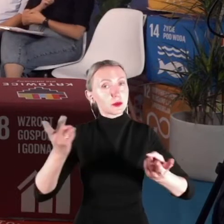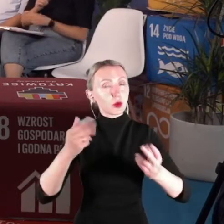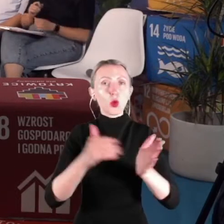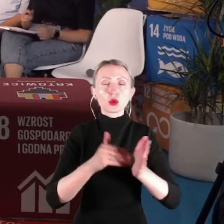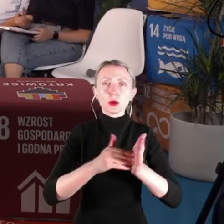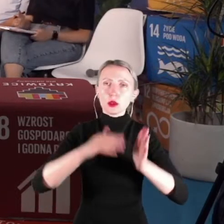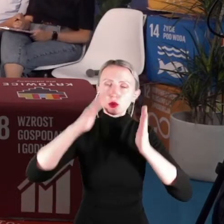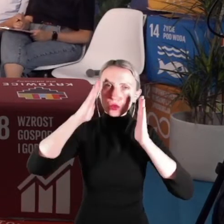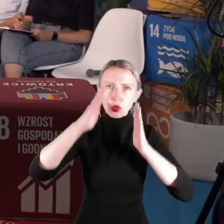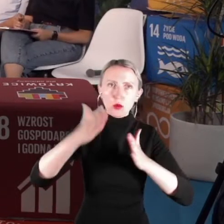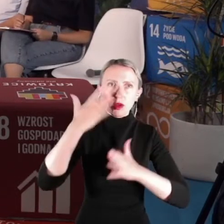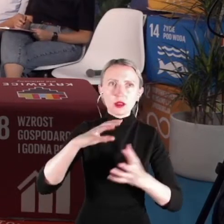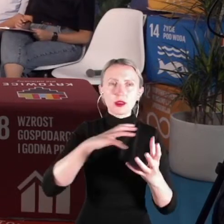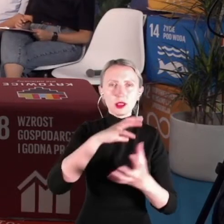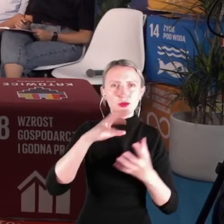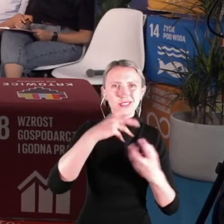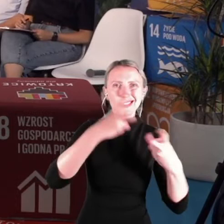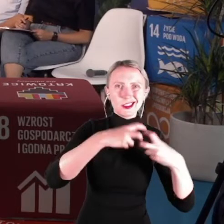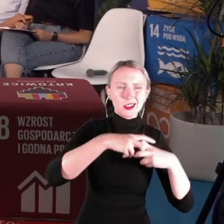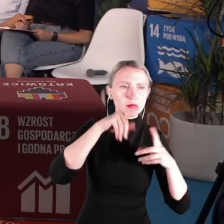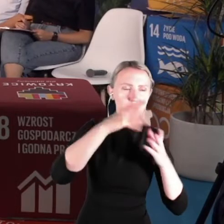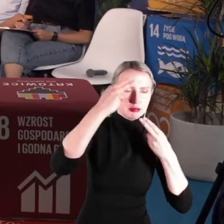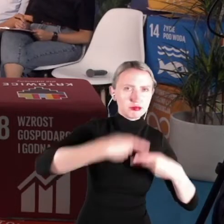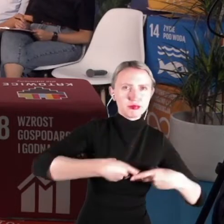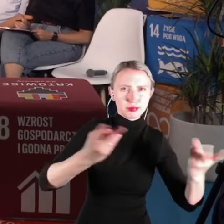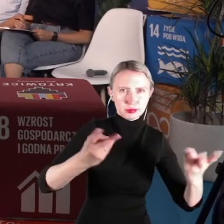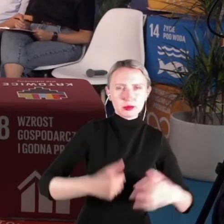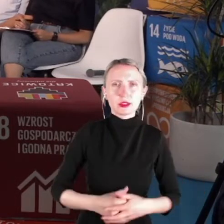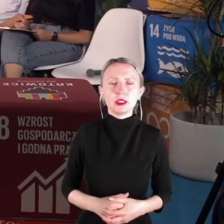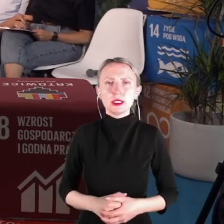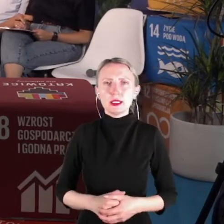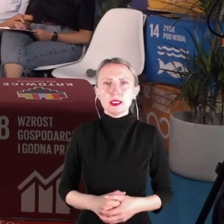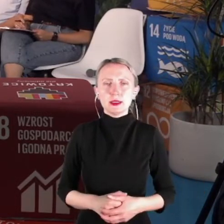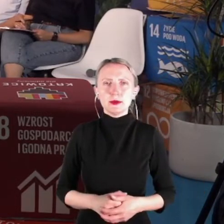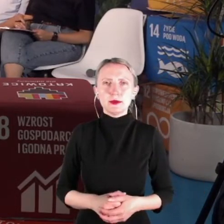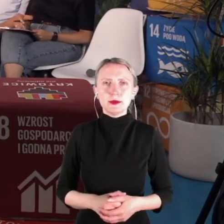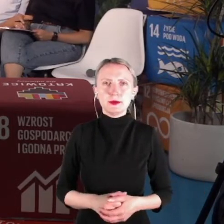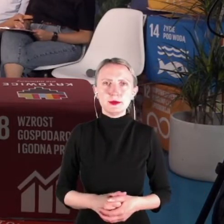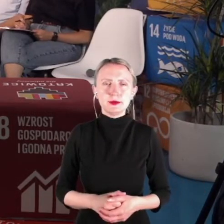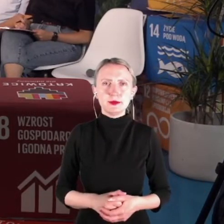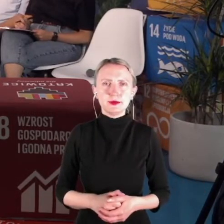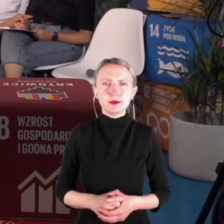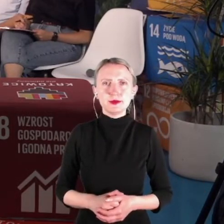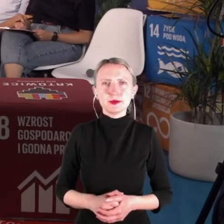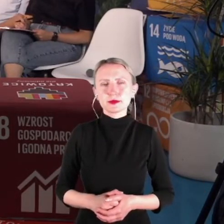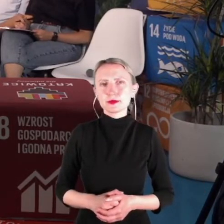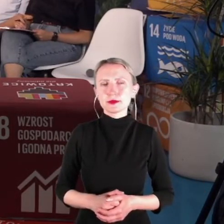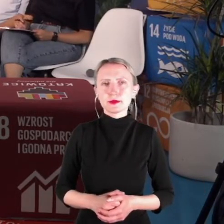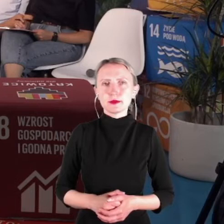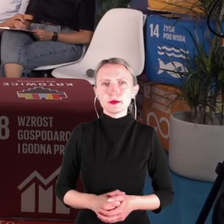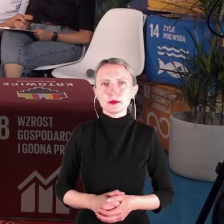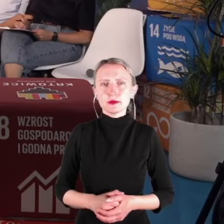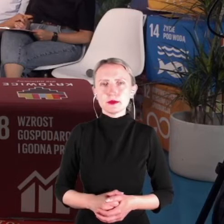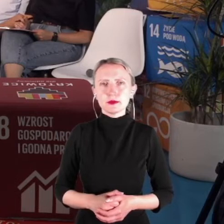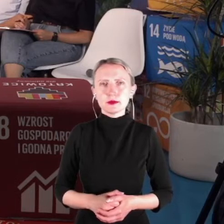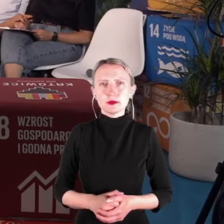of energy infrastructure from this military perspective, this kind of bitter reality that we have in Ukraine now. Then